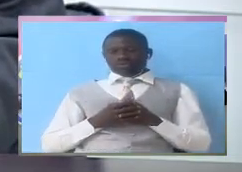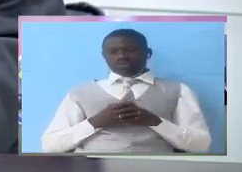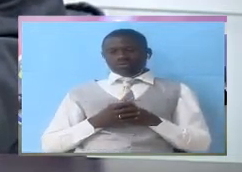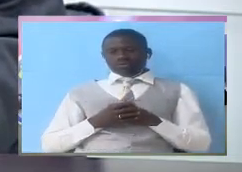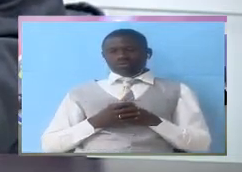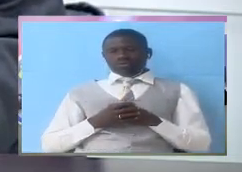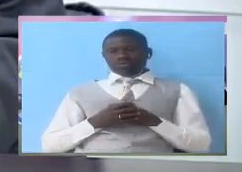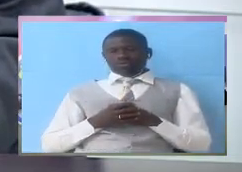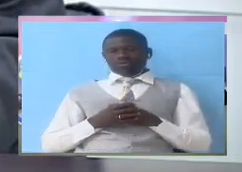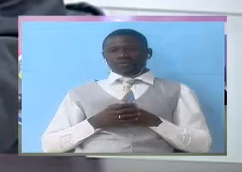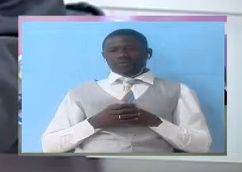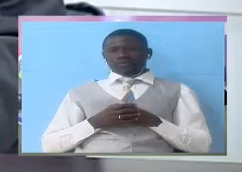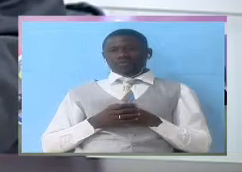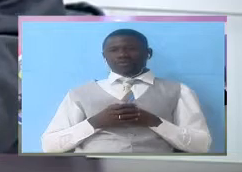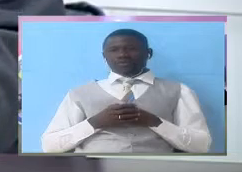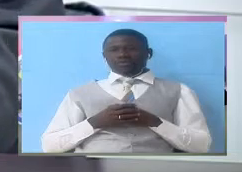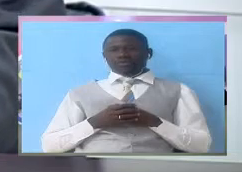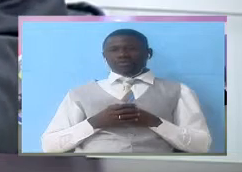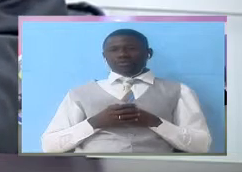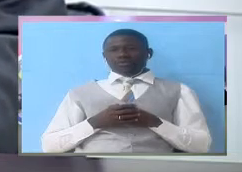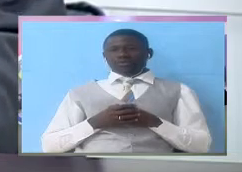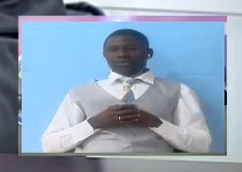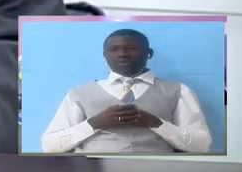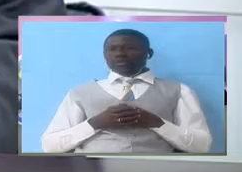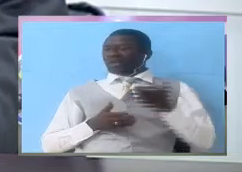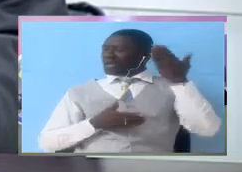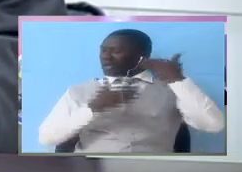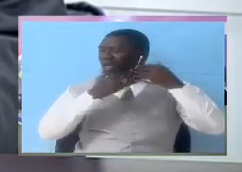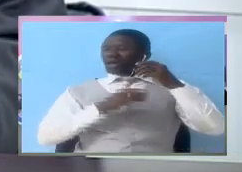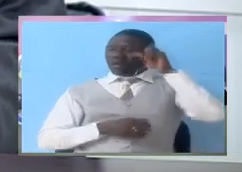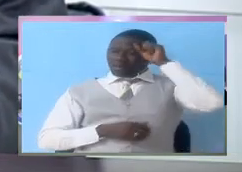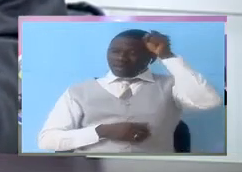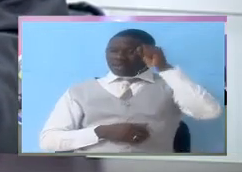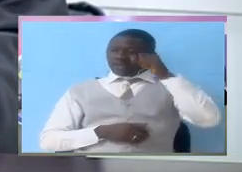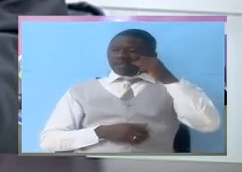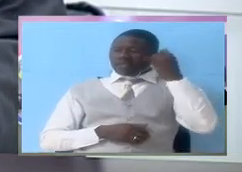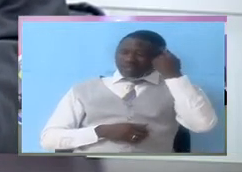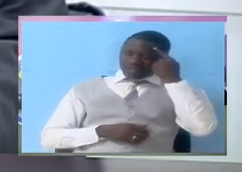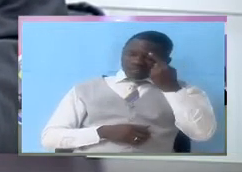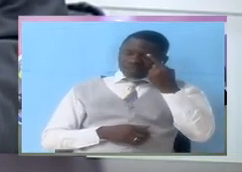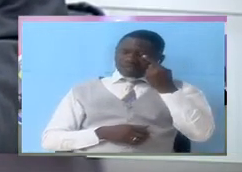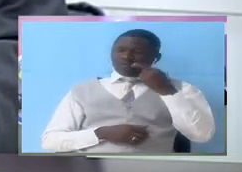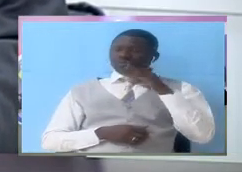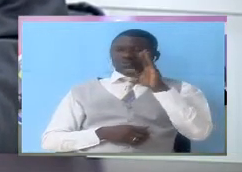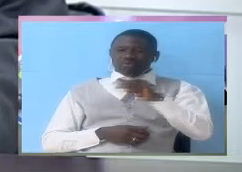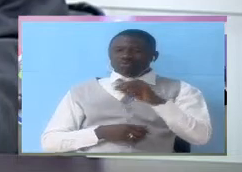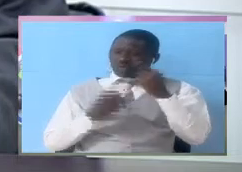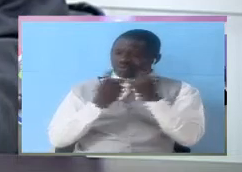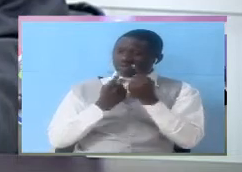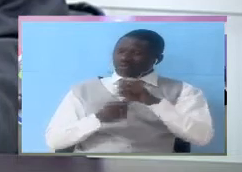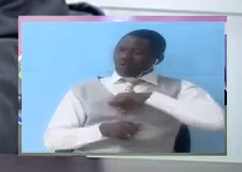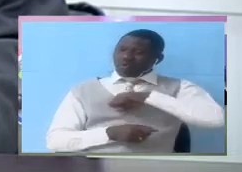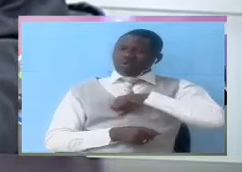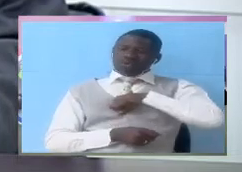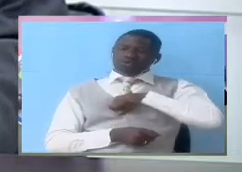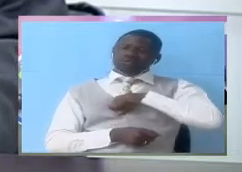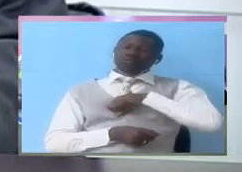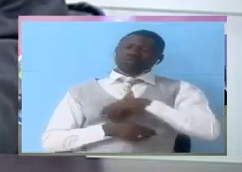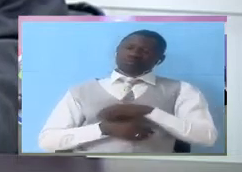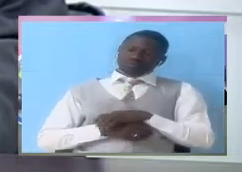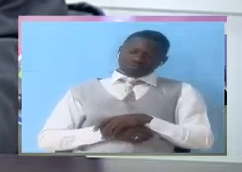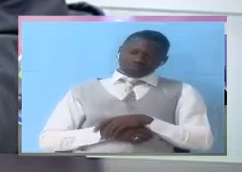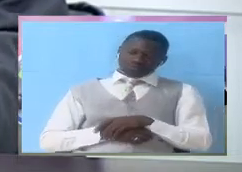bobu fofu douton do xamné ni ci man la joyé. The then president decided to do things on his own. Fi nekkon president bo na dafa dogalon pour